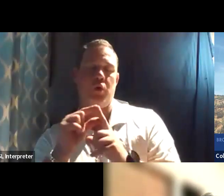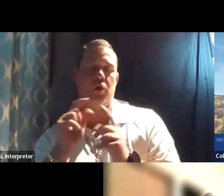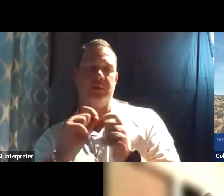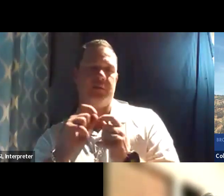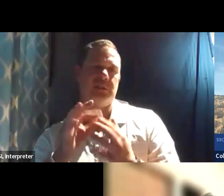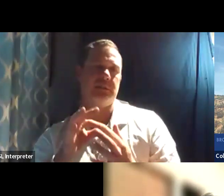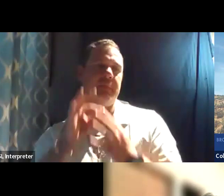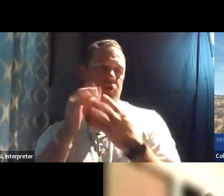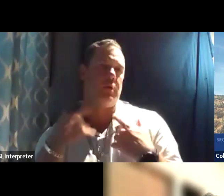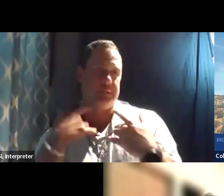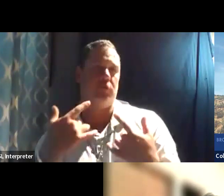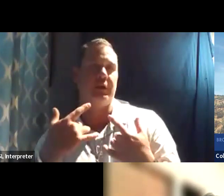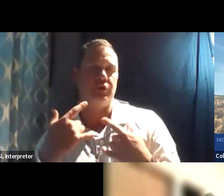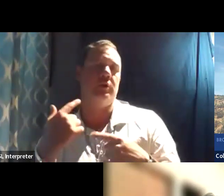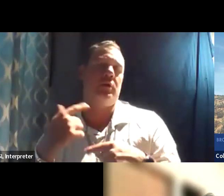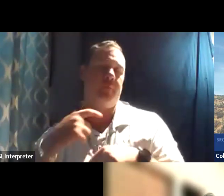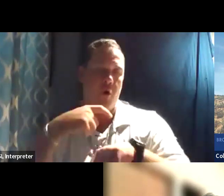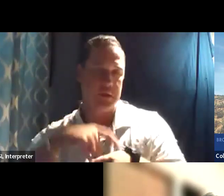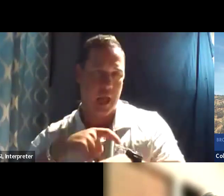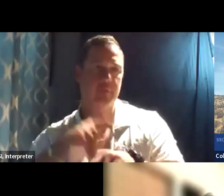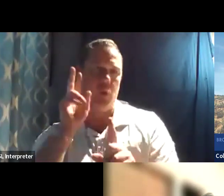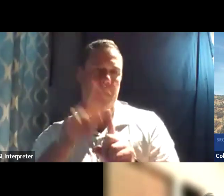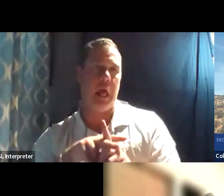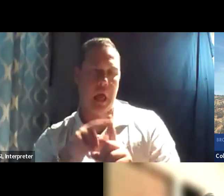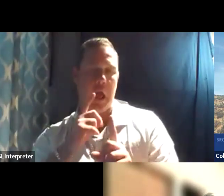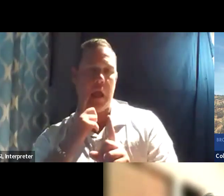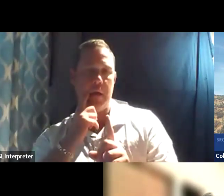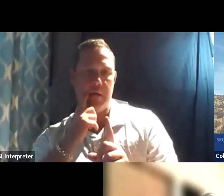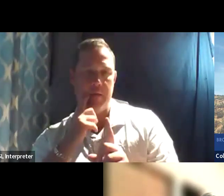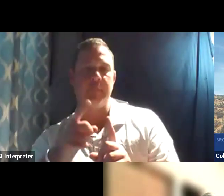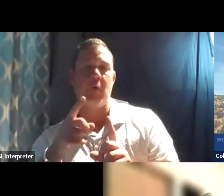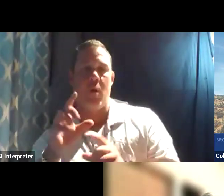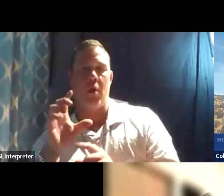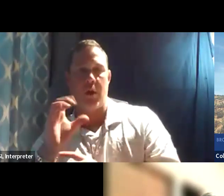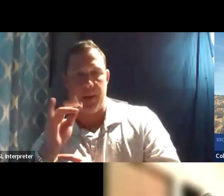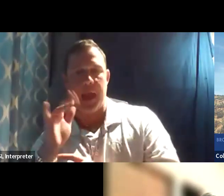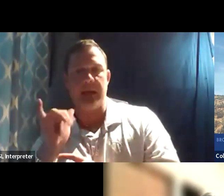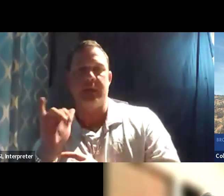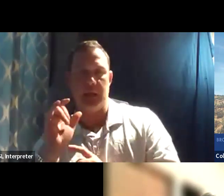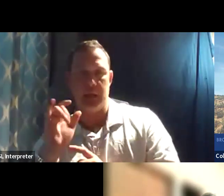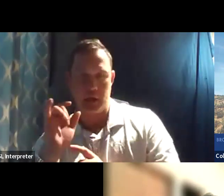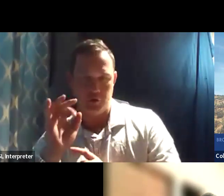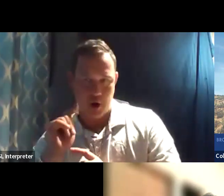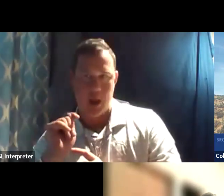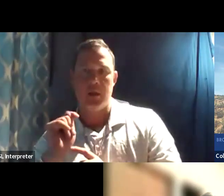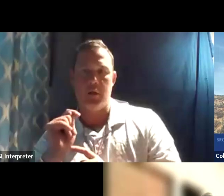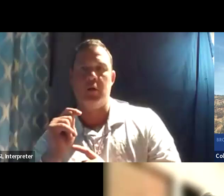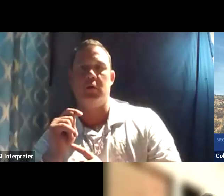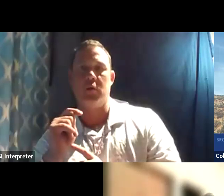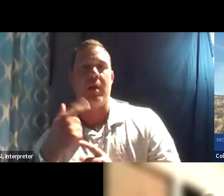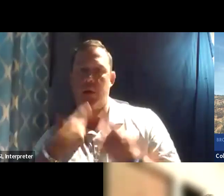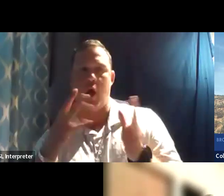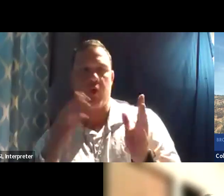special consideration when it came time to apply for this, for the capacity grants, that we in fact have our own digital equity